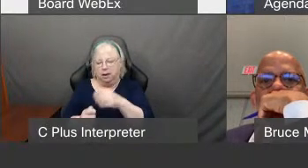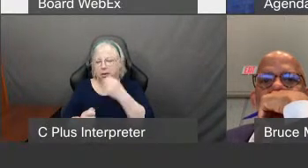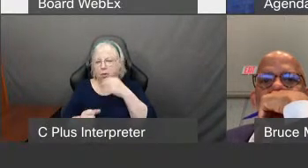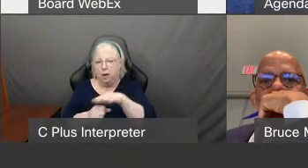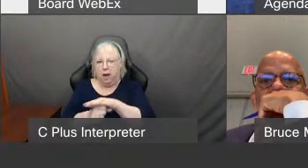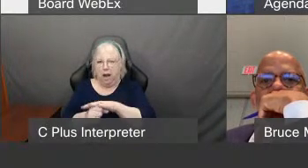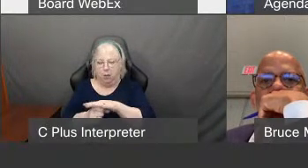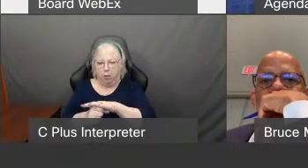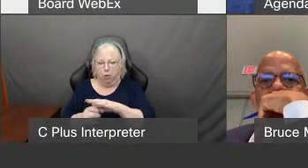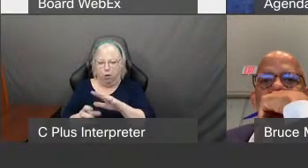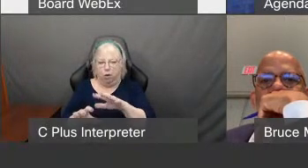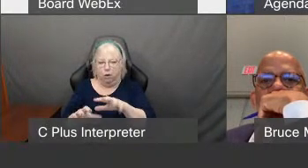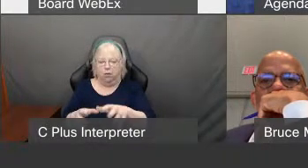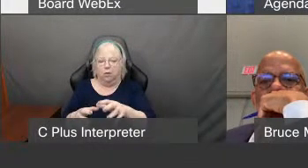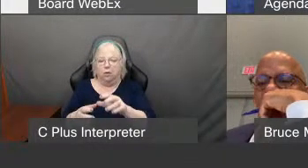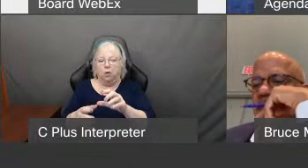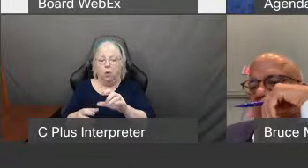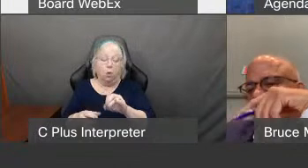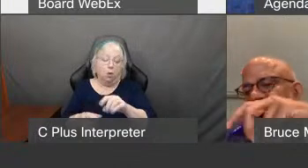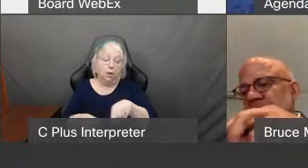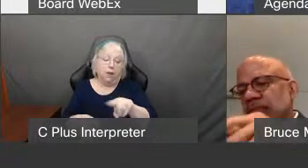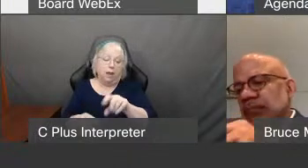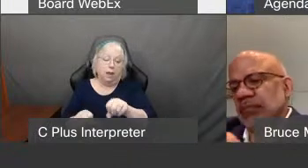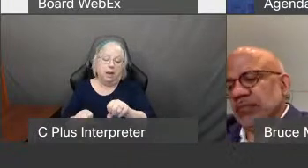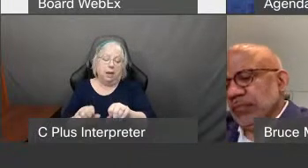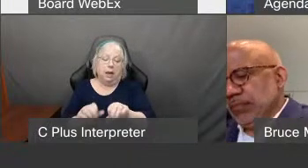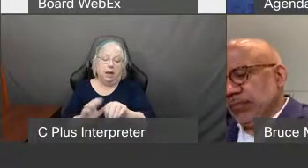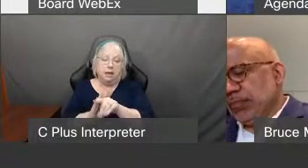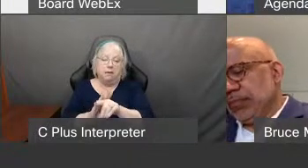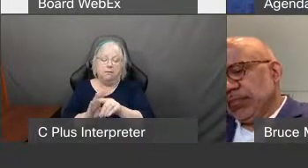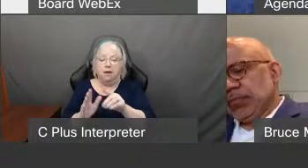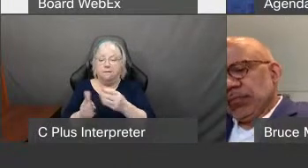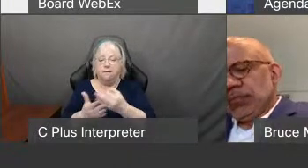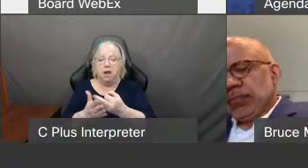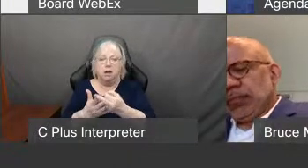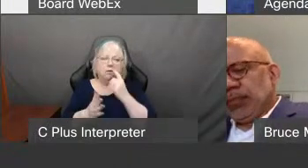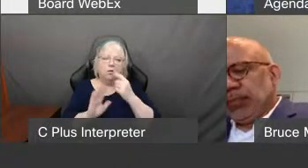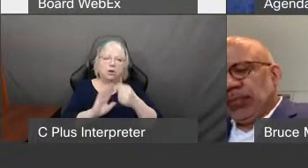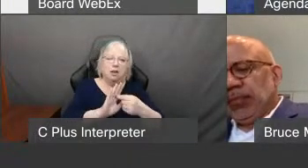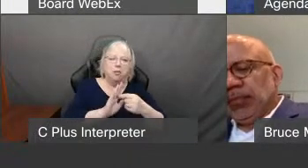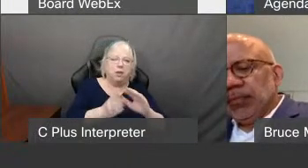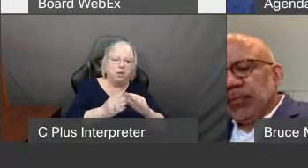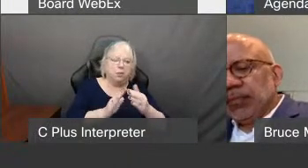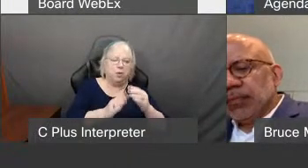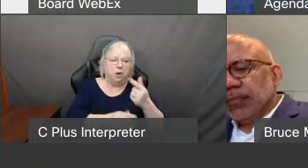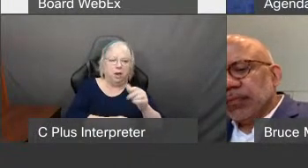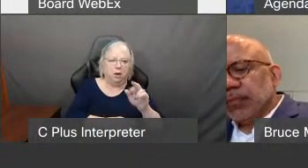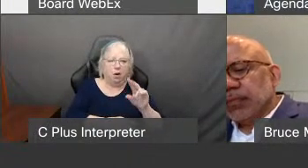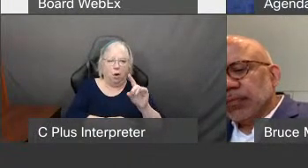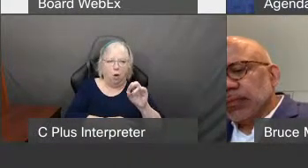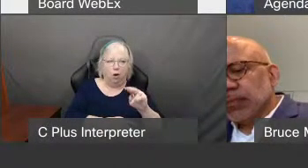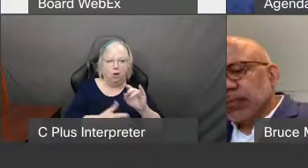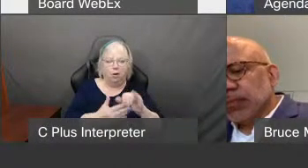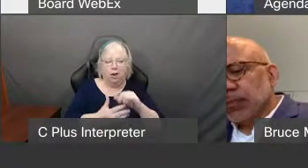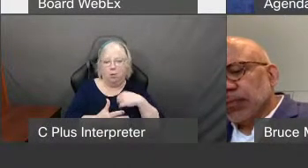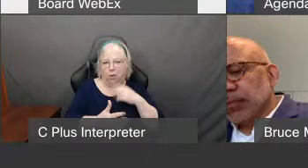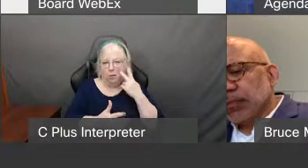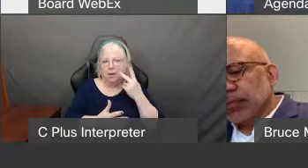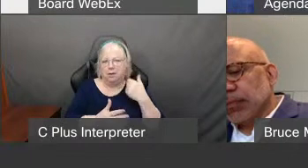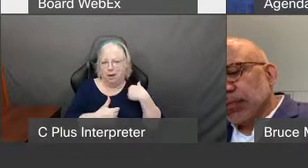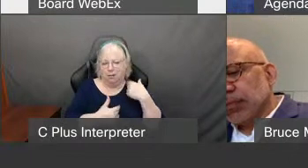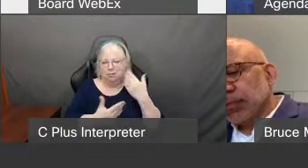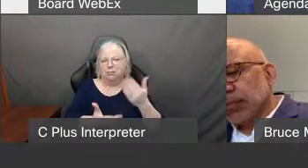neighborhoods could identify funds like the community garden that we've been seeing a lot go